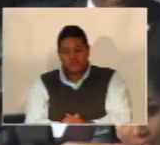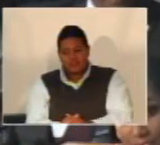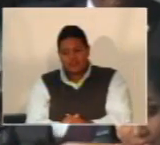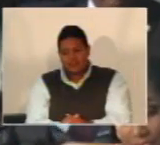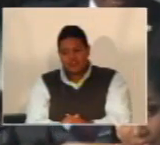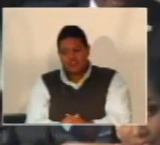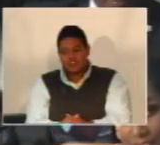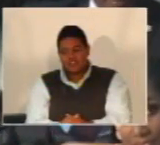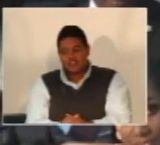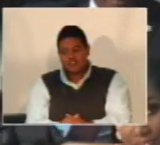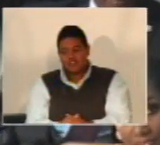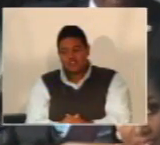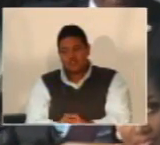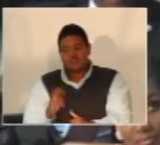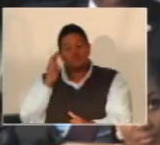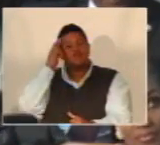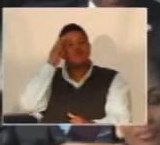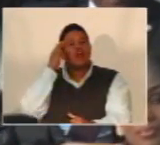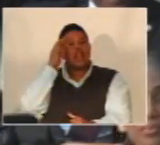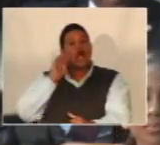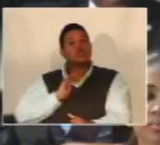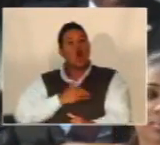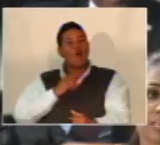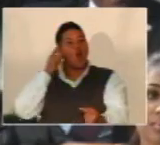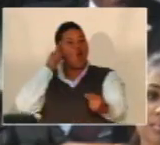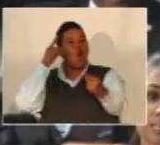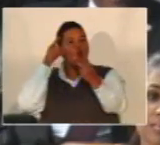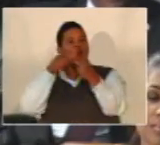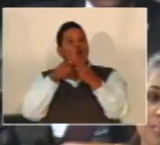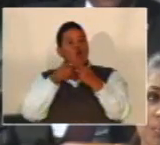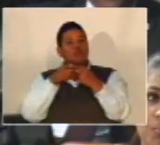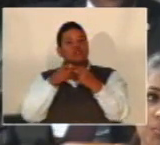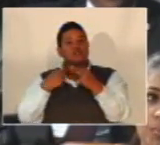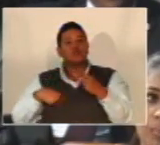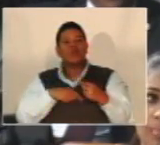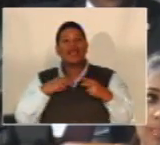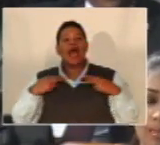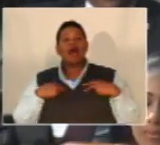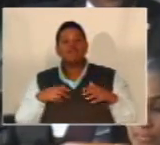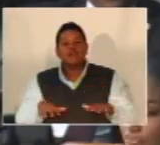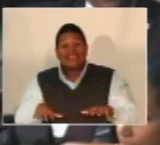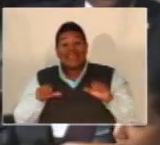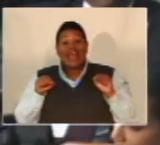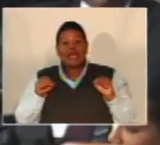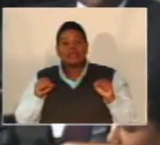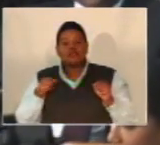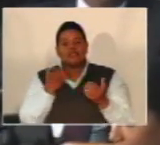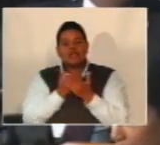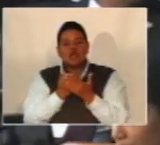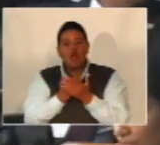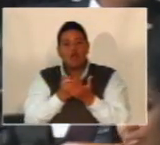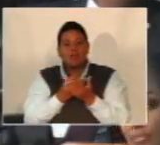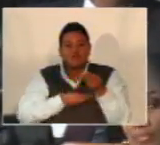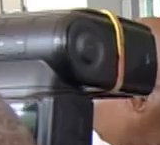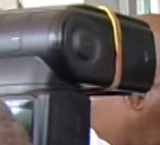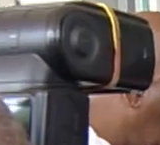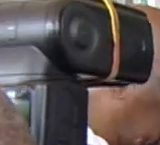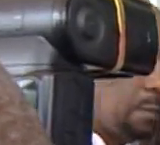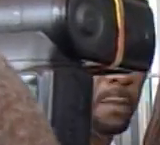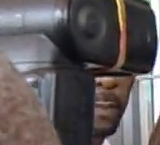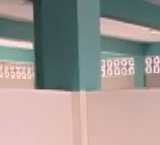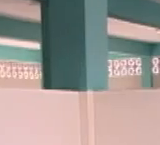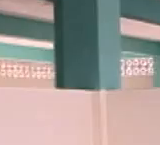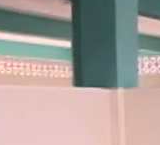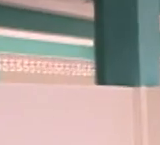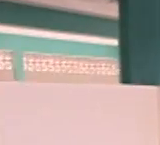To realize our goals, we have to get the economy right. We're